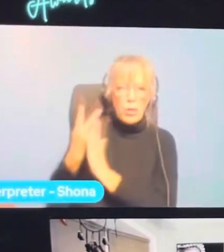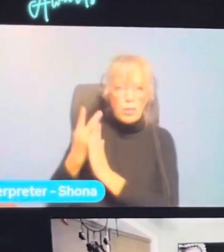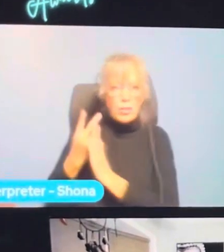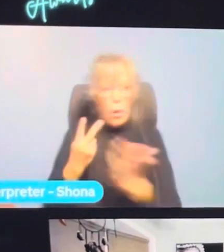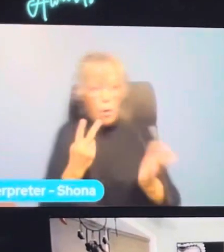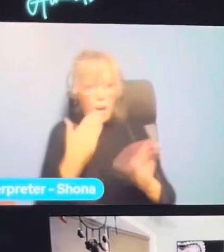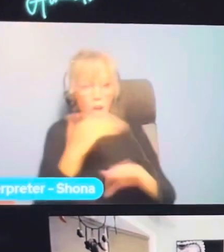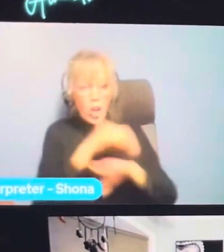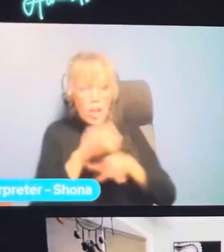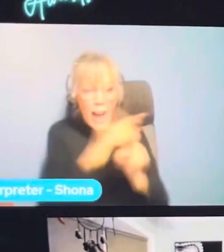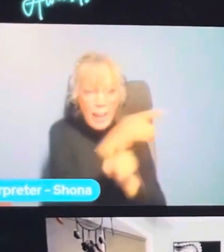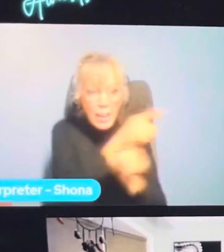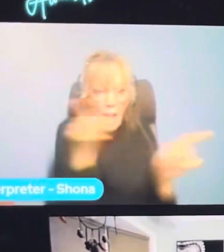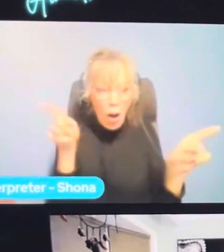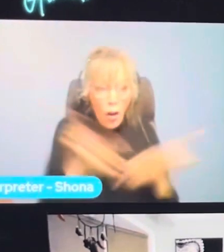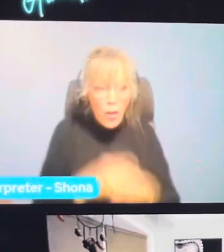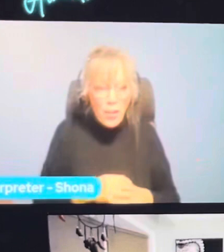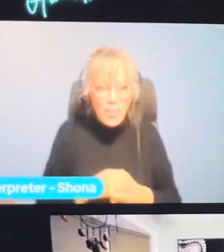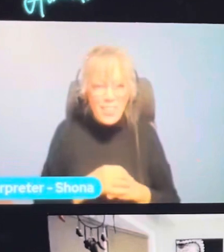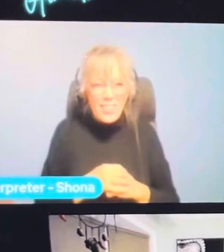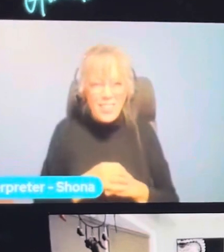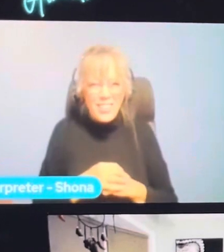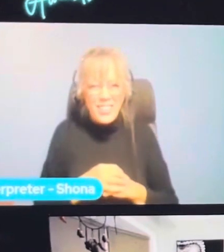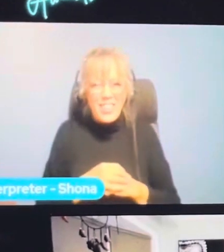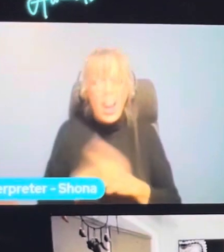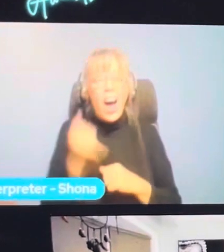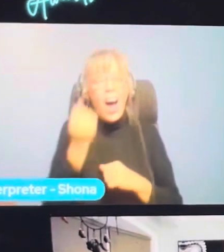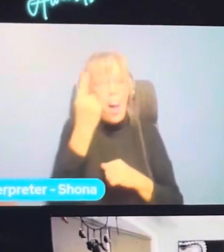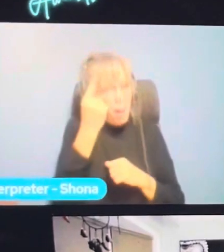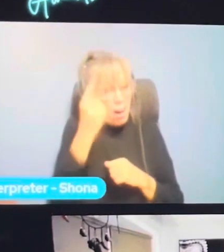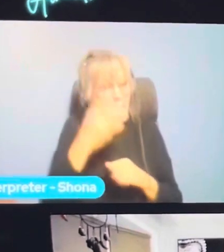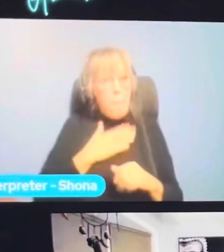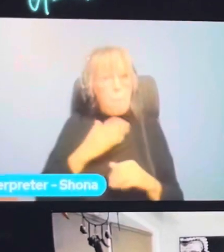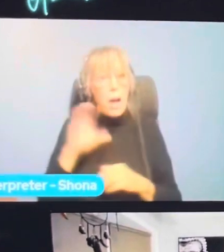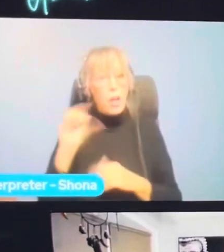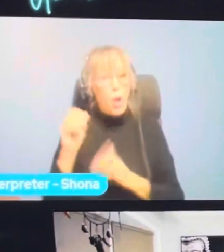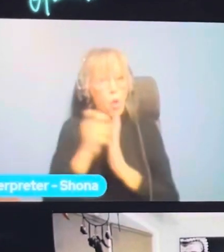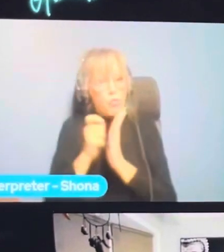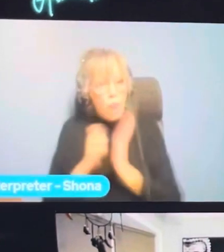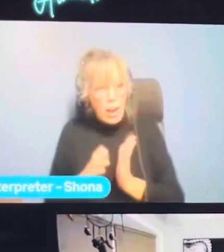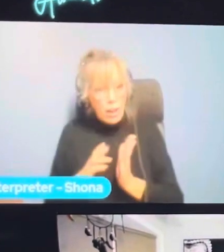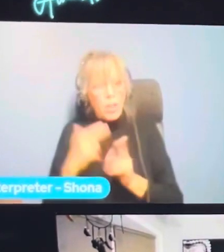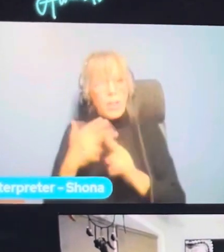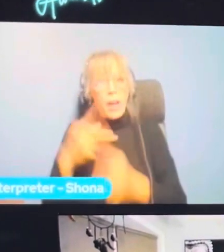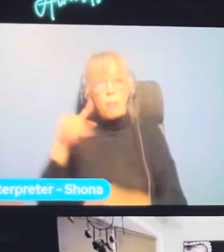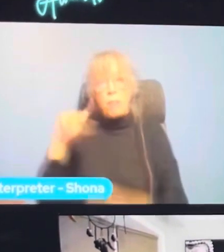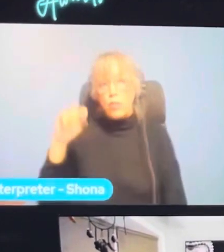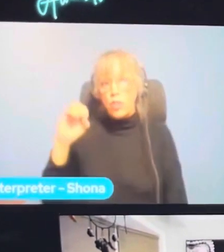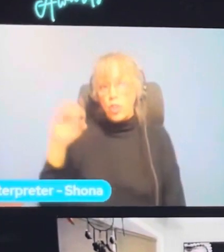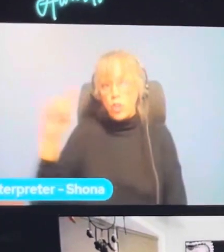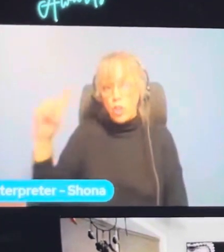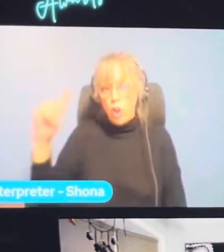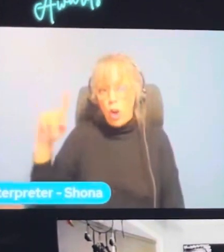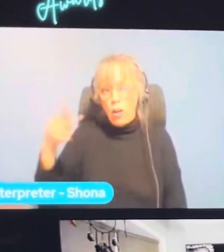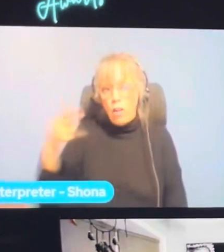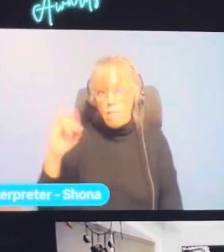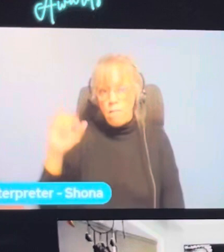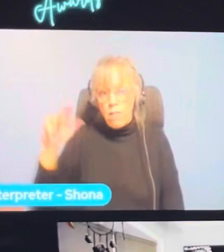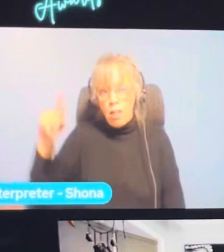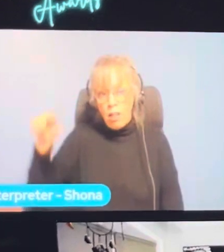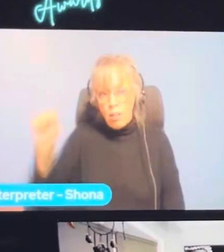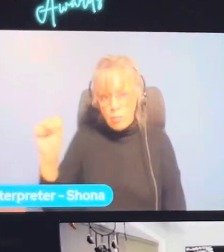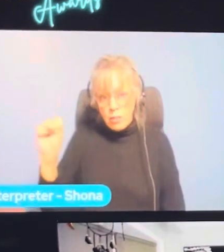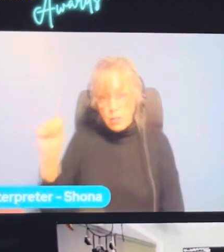everyone. I do want to say my co-writer, Todd Phillips, really helped me direct the formation, and